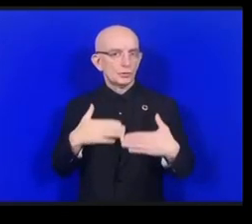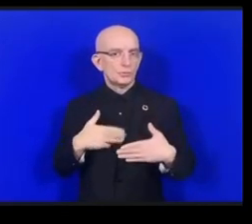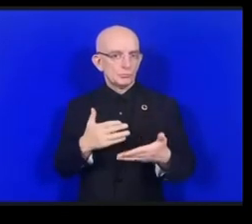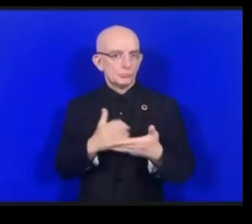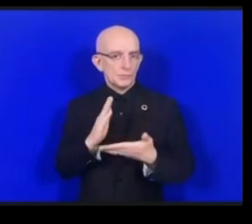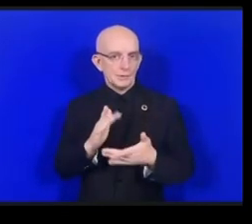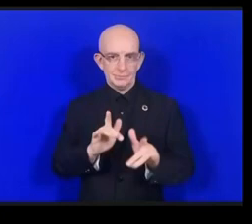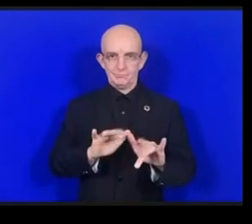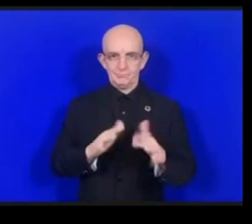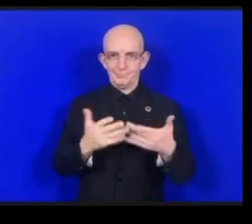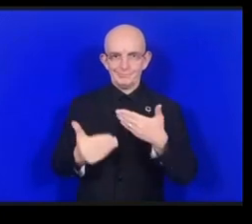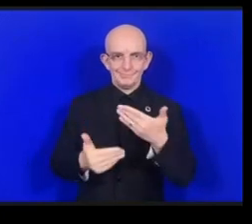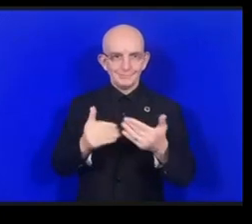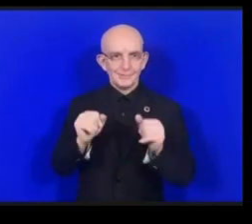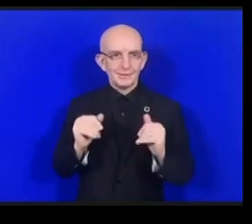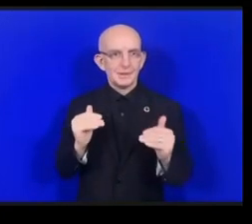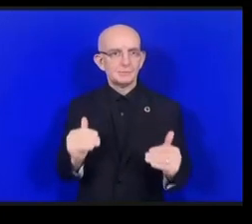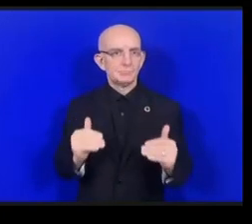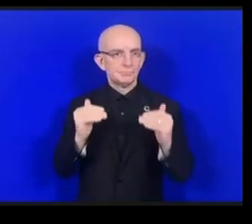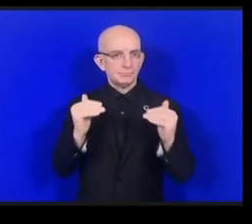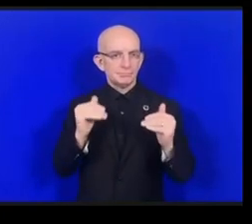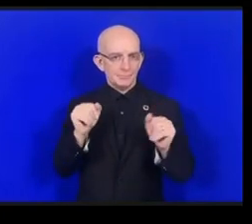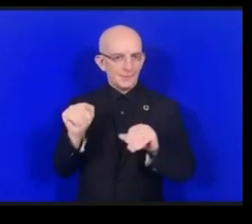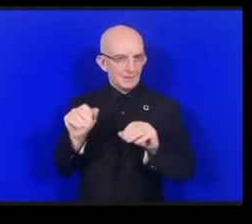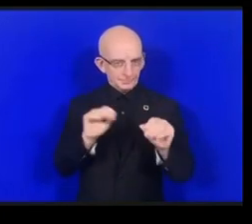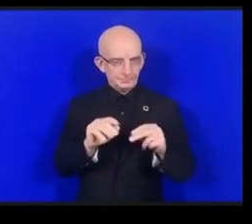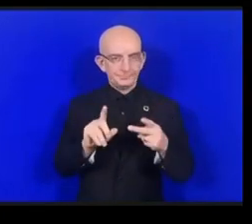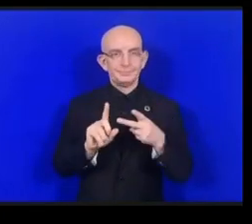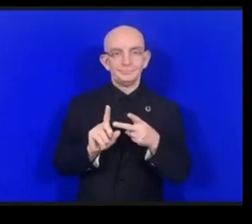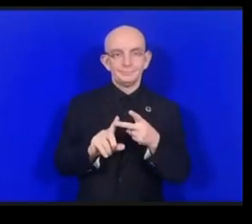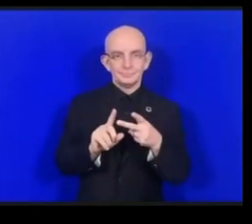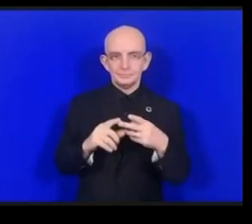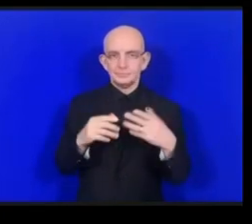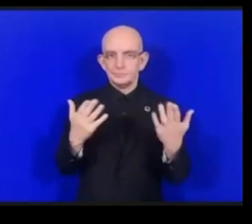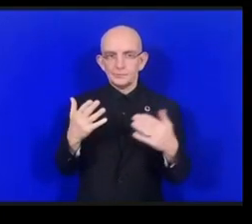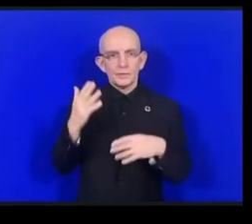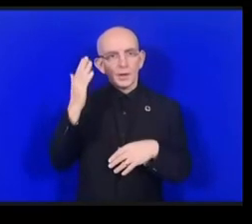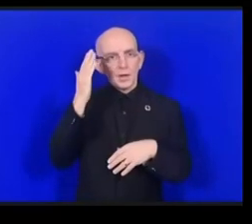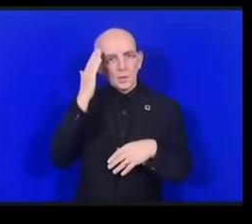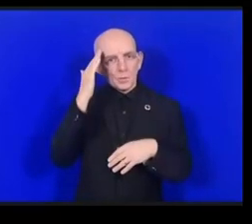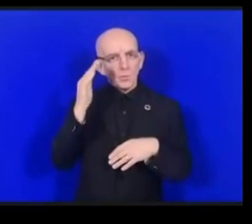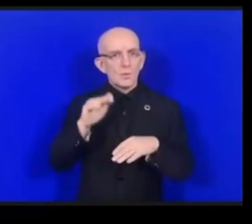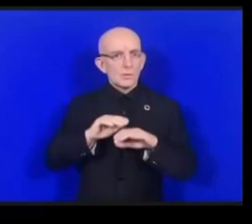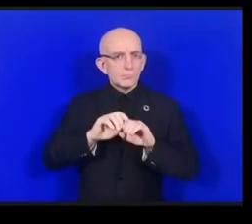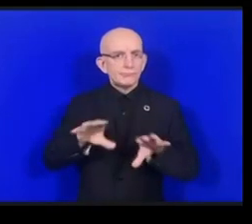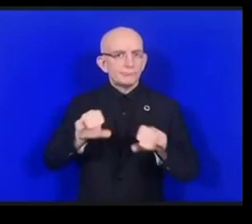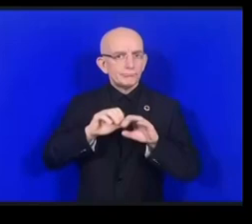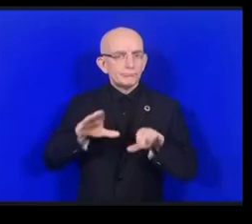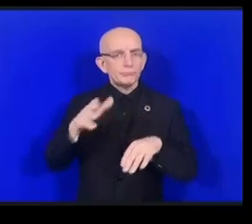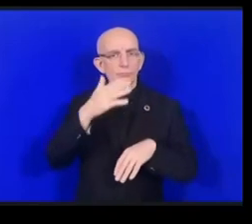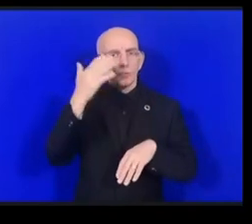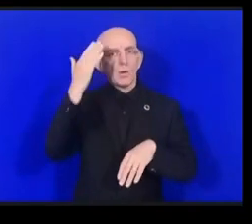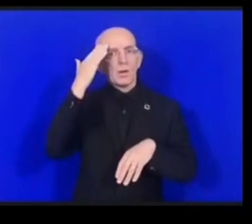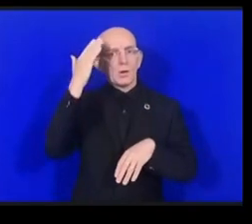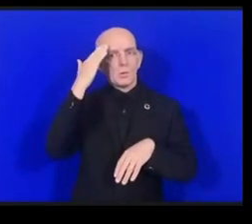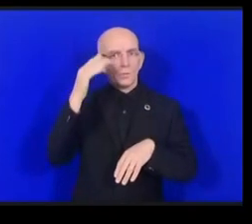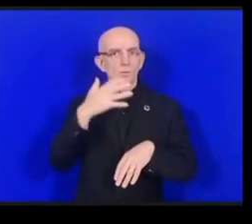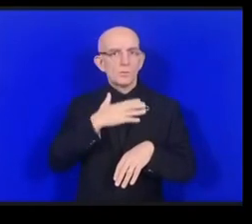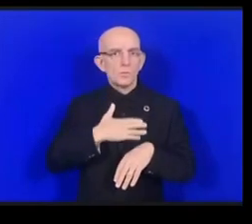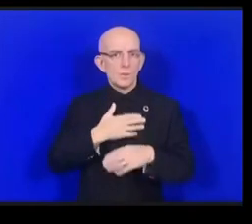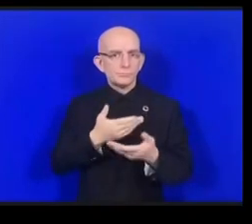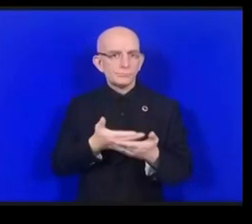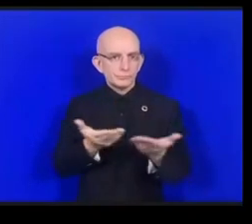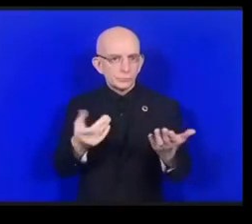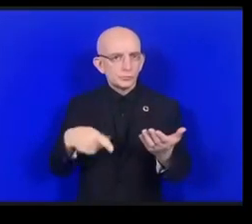lastly what role for the opening educational resources in all this please Lisa great thank you very much Marcus